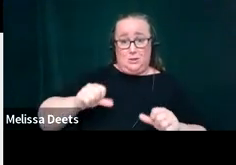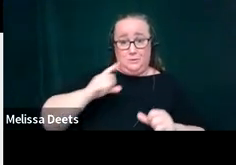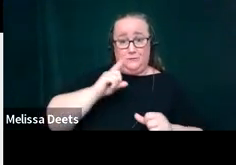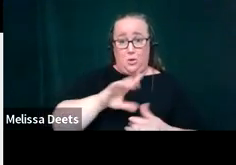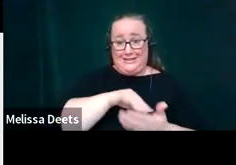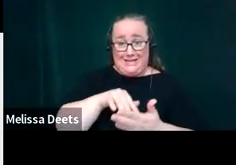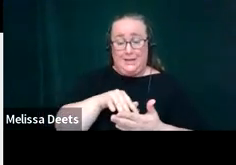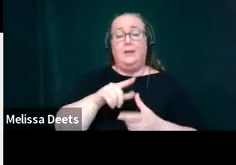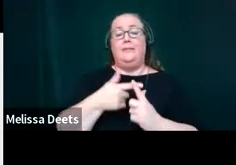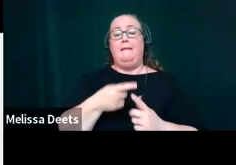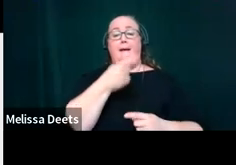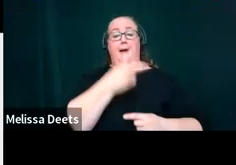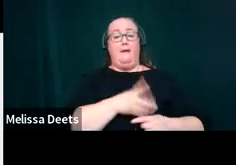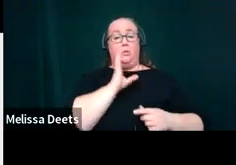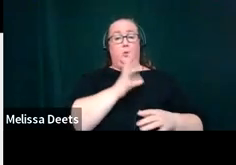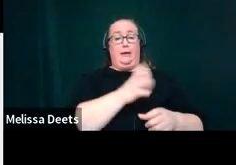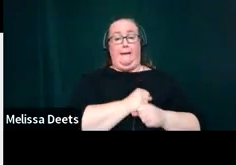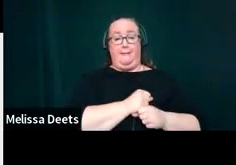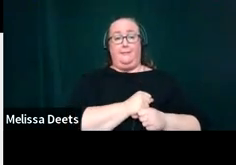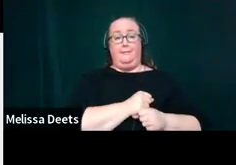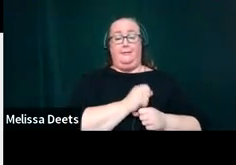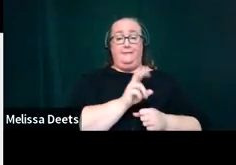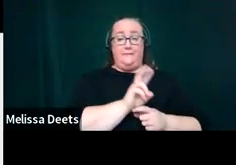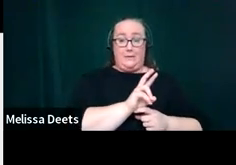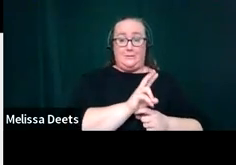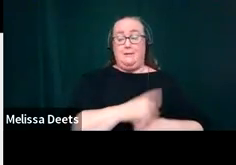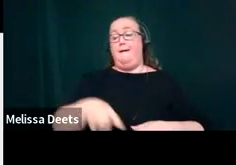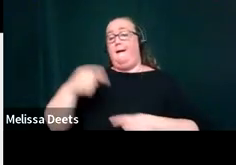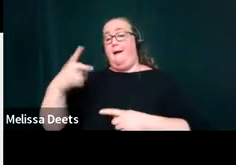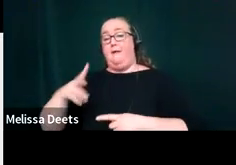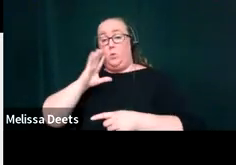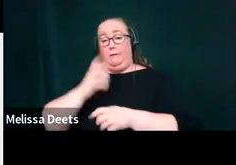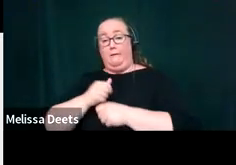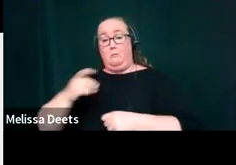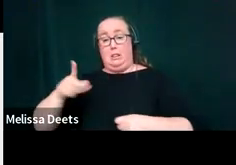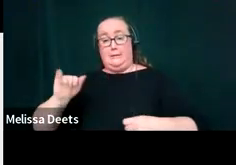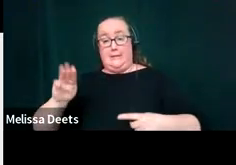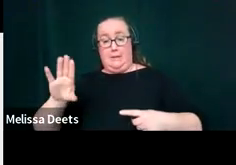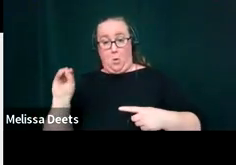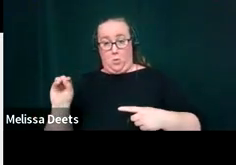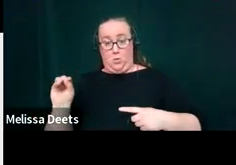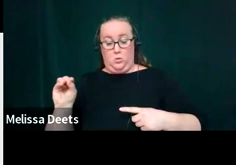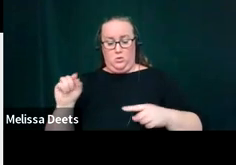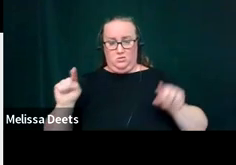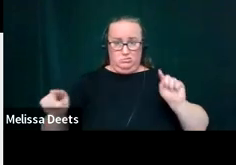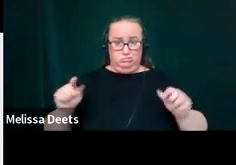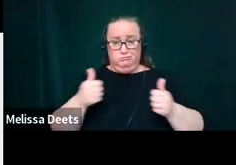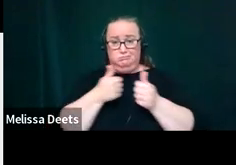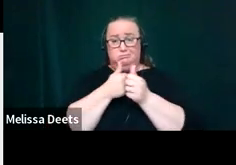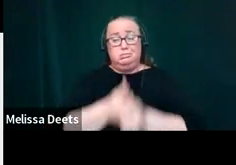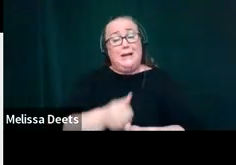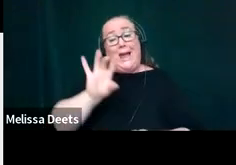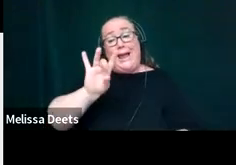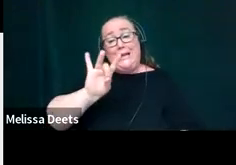be randomized to receiving the vitamins. The other half will be randomized to receiving the placebo. And everyone's going to be followed for 87